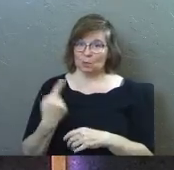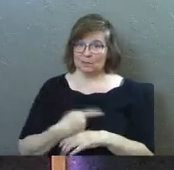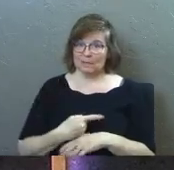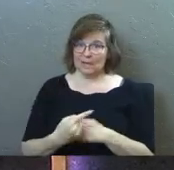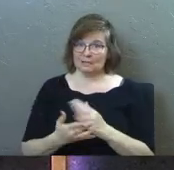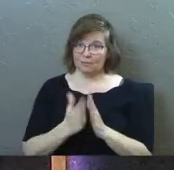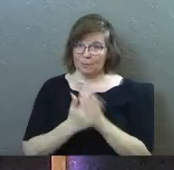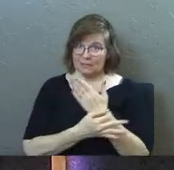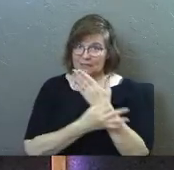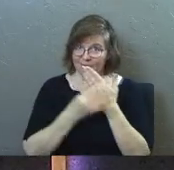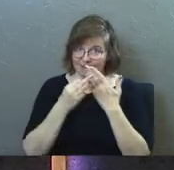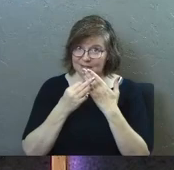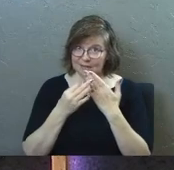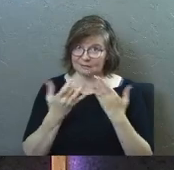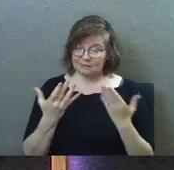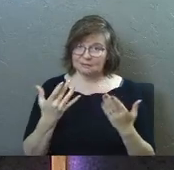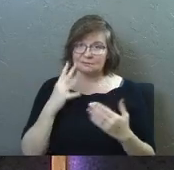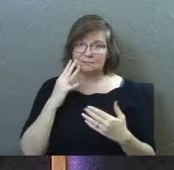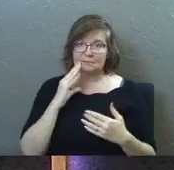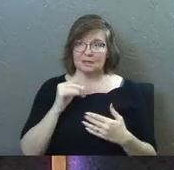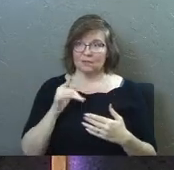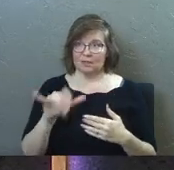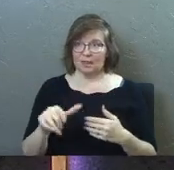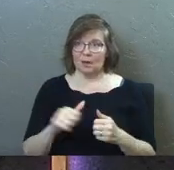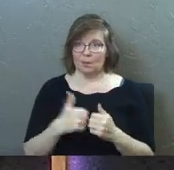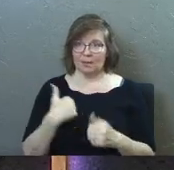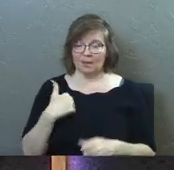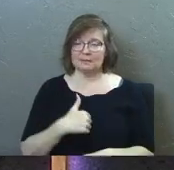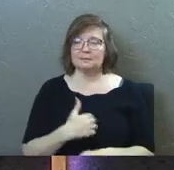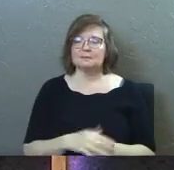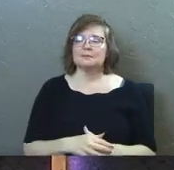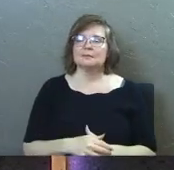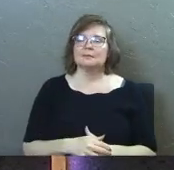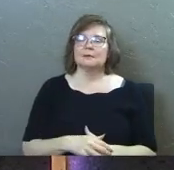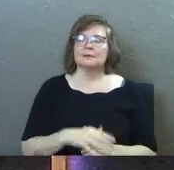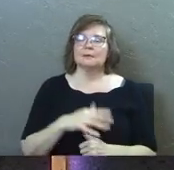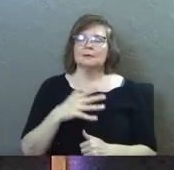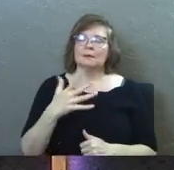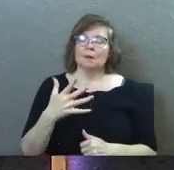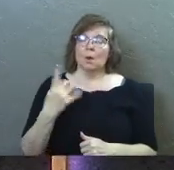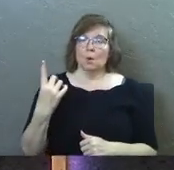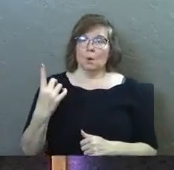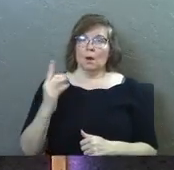days of prayer and fasting. Some of you guys were here for that with us. And